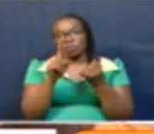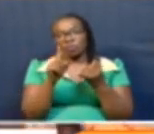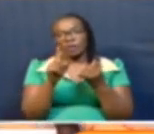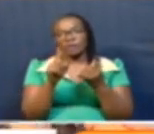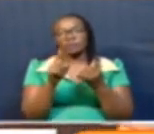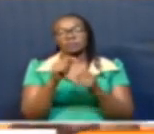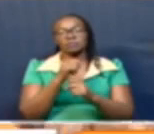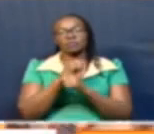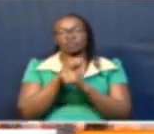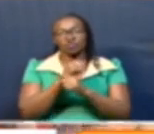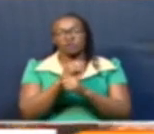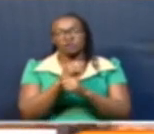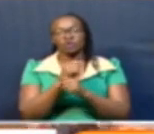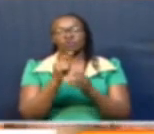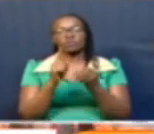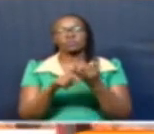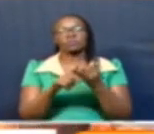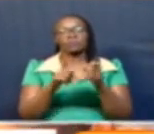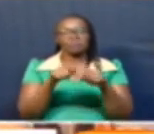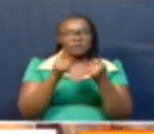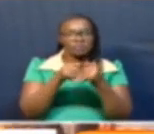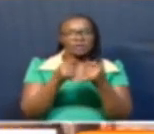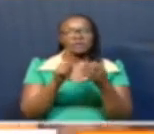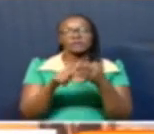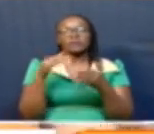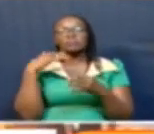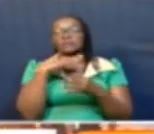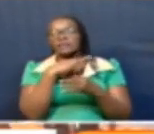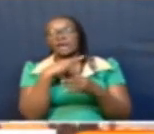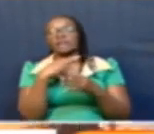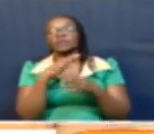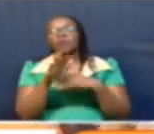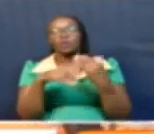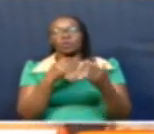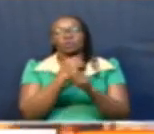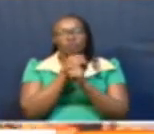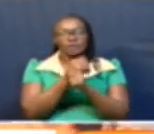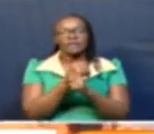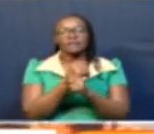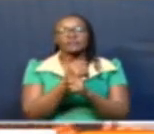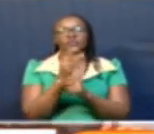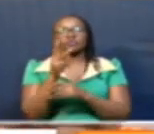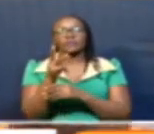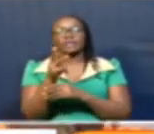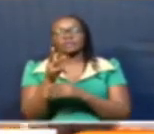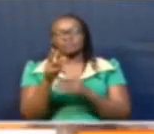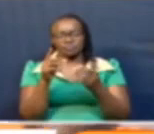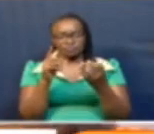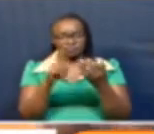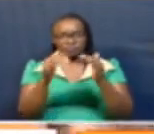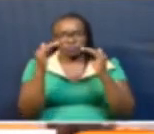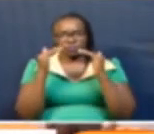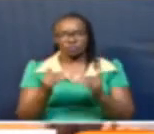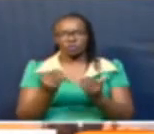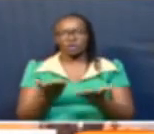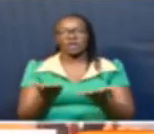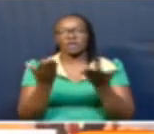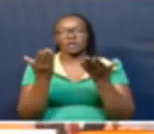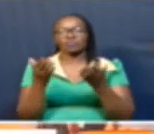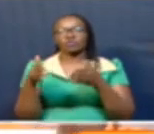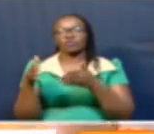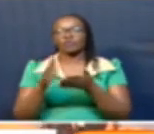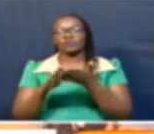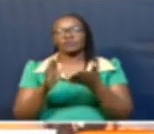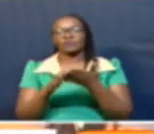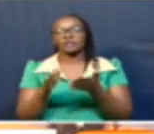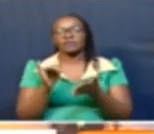protection against pollution of the dust that comes from these corrosive products, and two, to improve productivity,